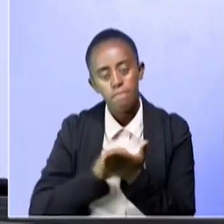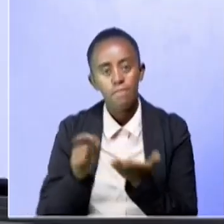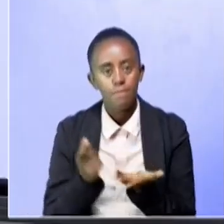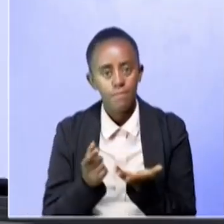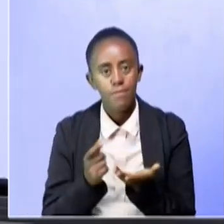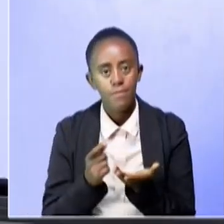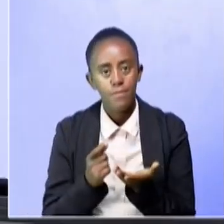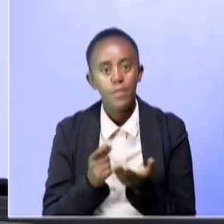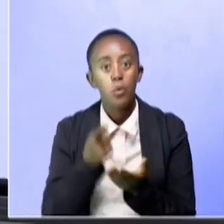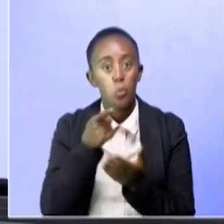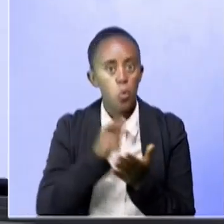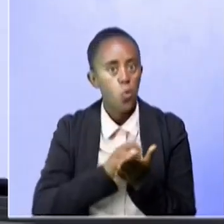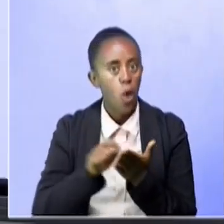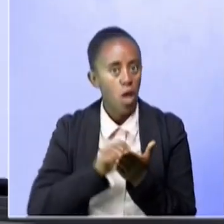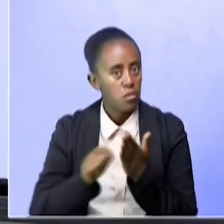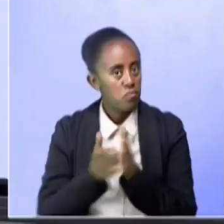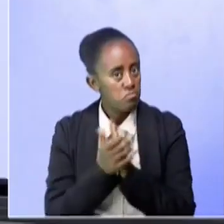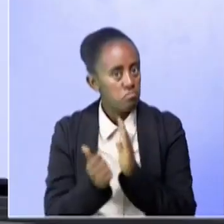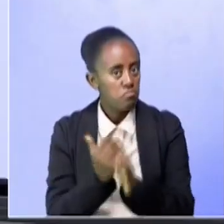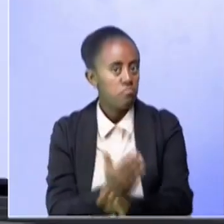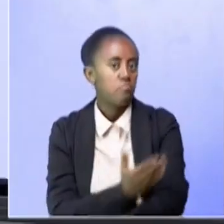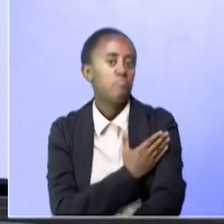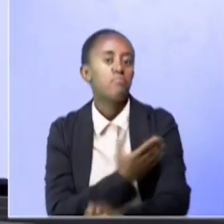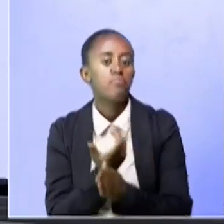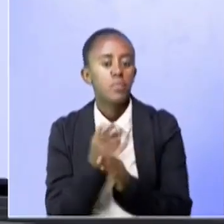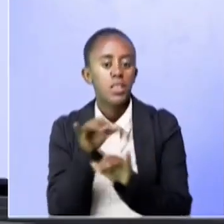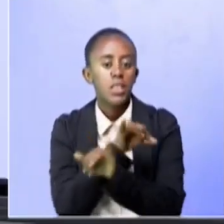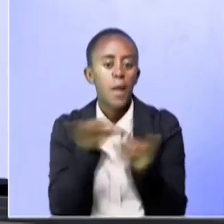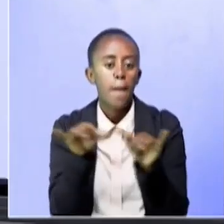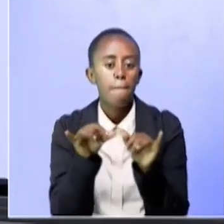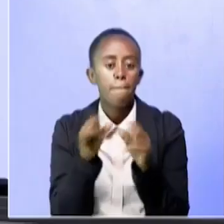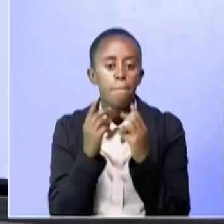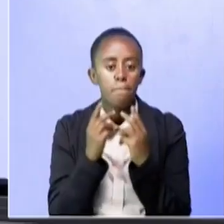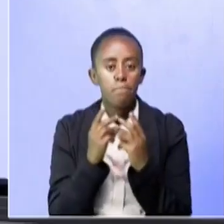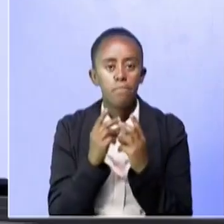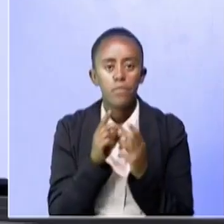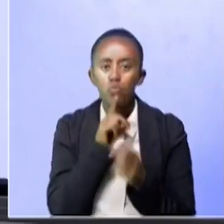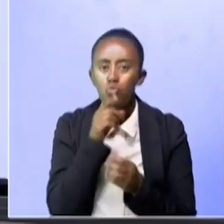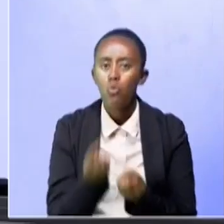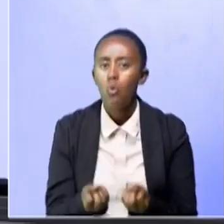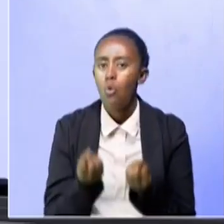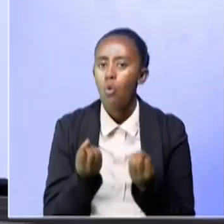Your writing skill. How do you get me? The same is true. There are a lot of what?